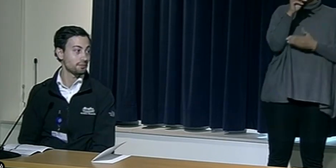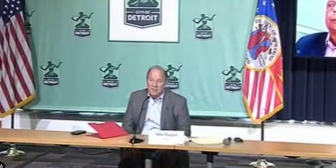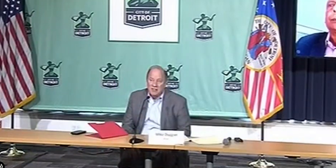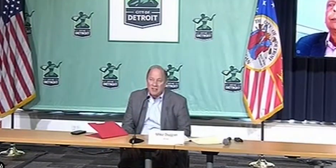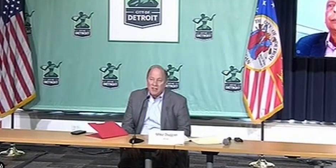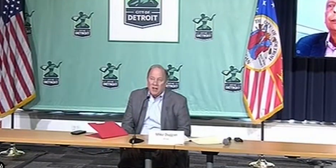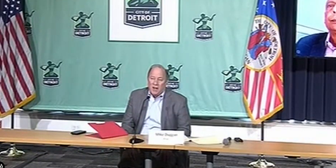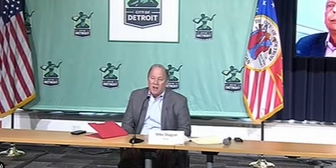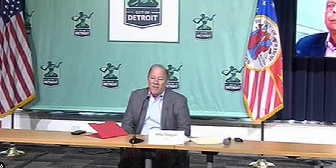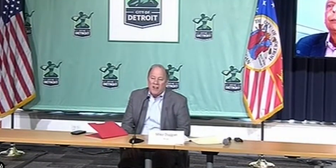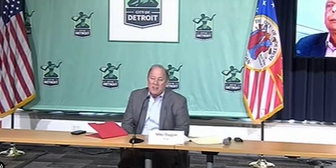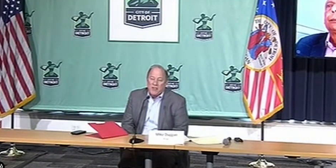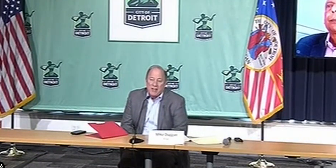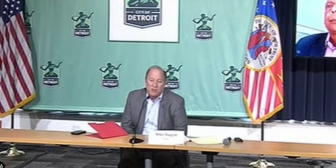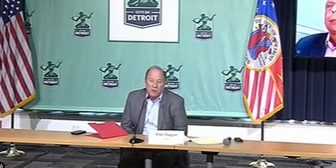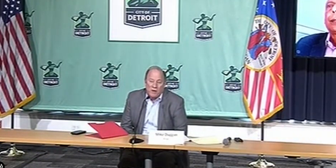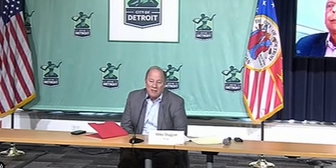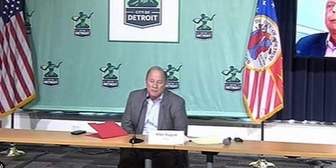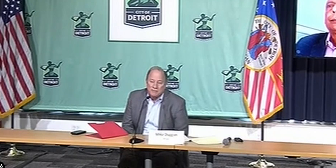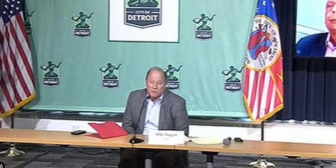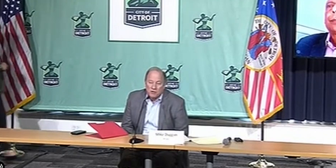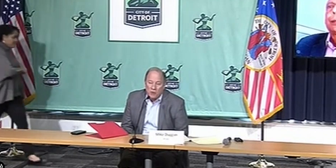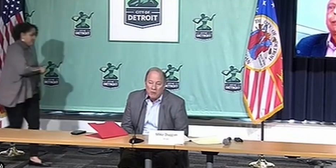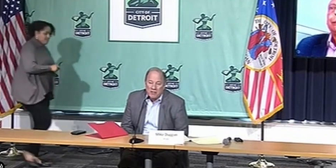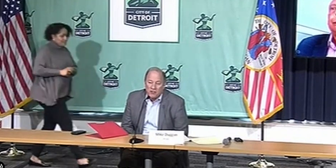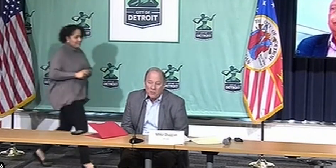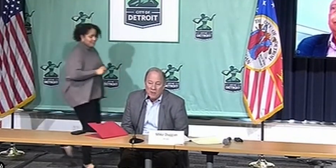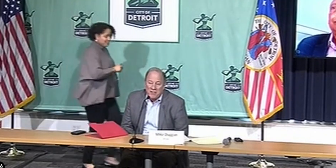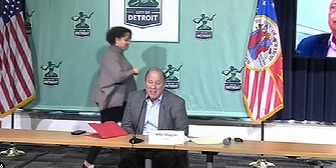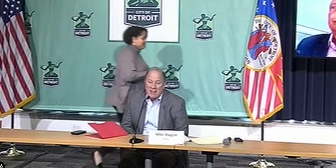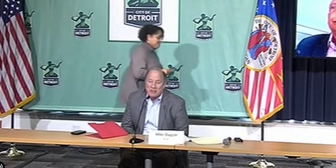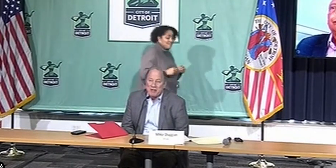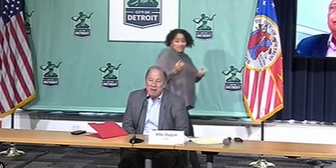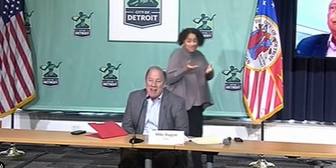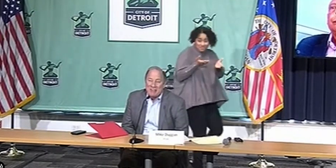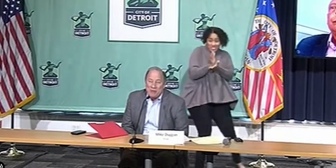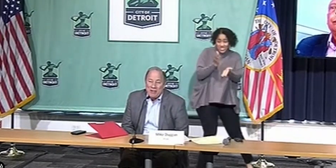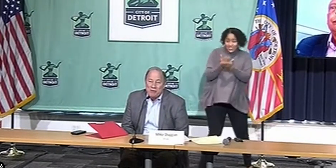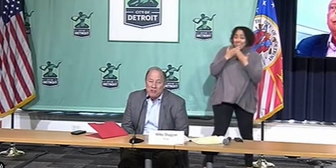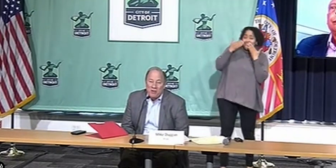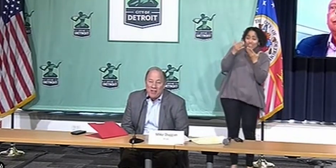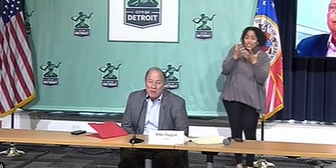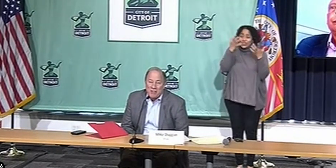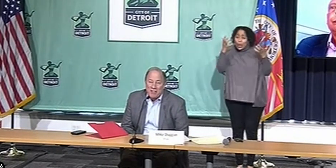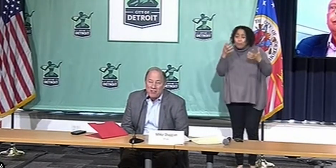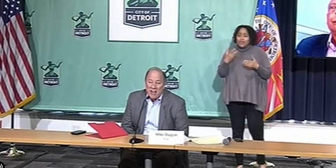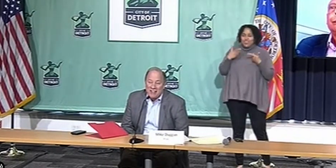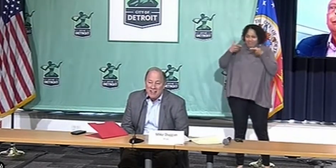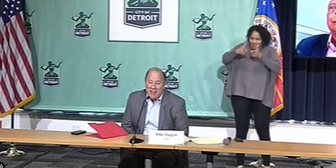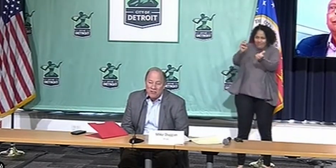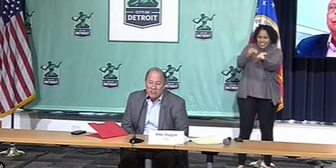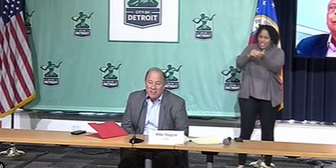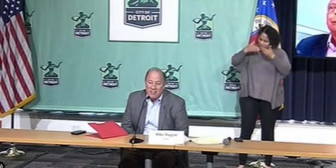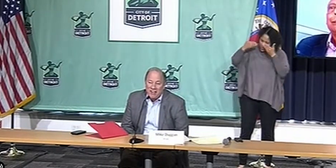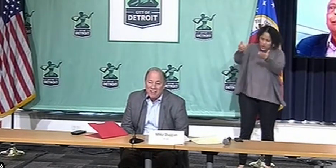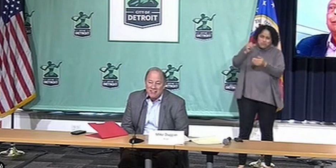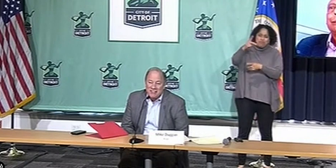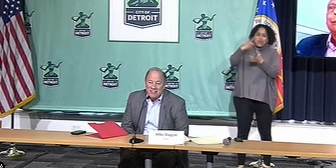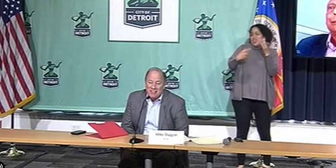you. All right, and thank you so much. We'll let the doctor get back to what he was doing, and we're going to let John get out to